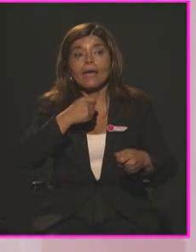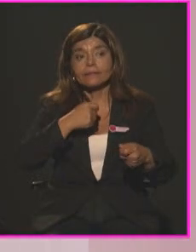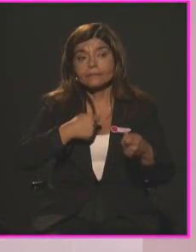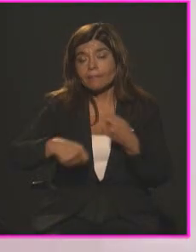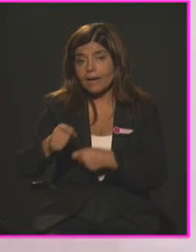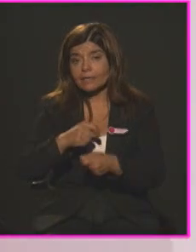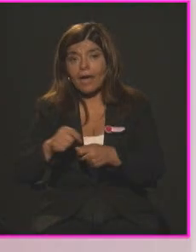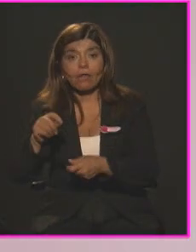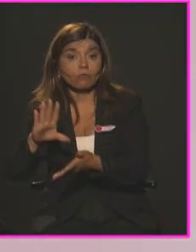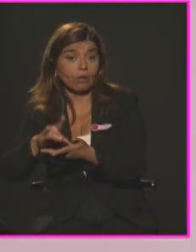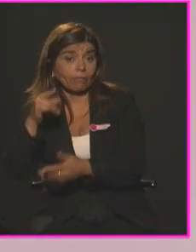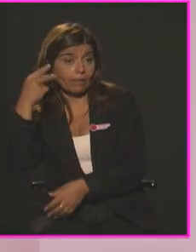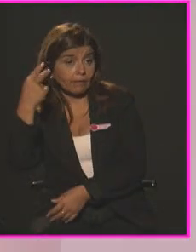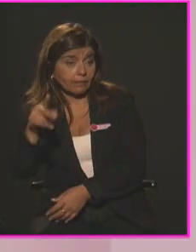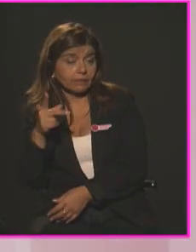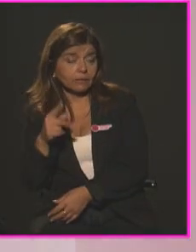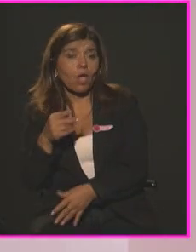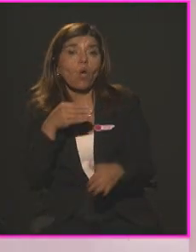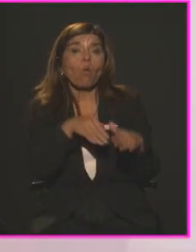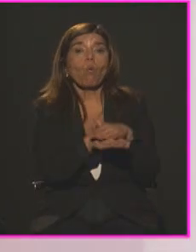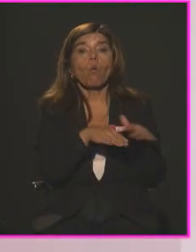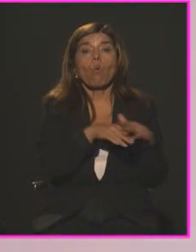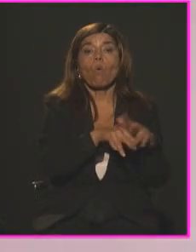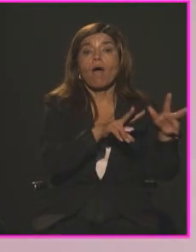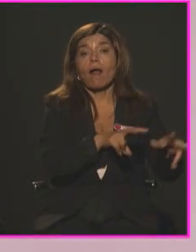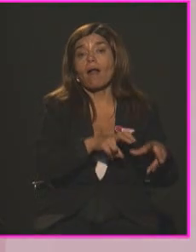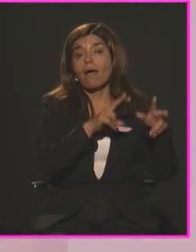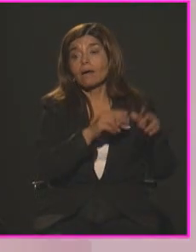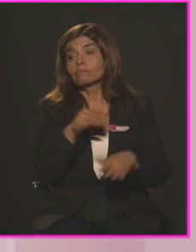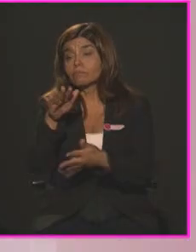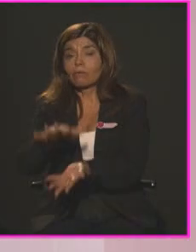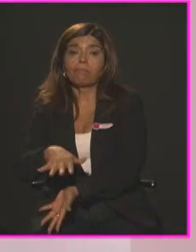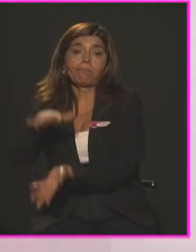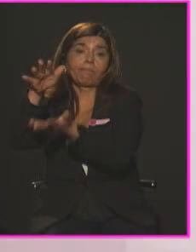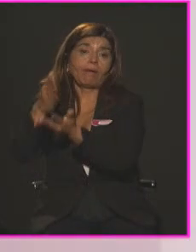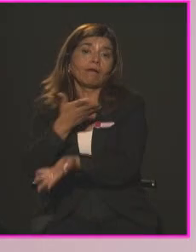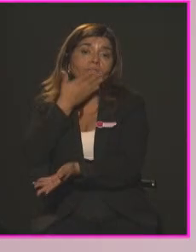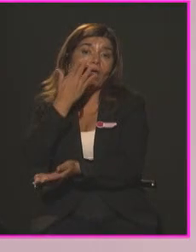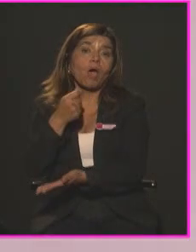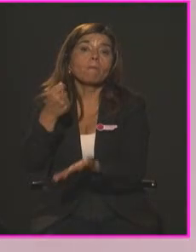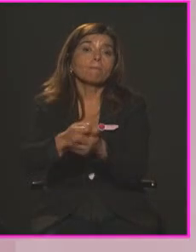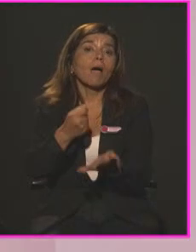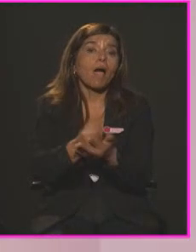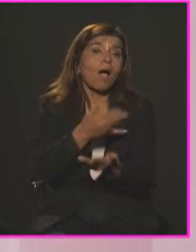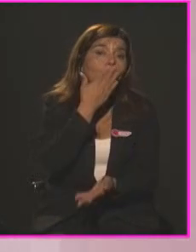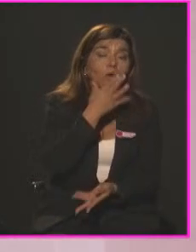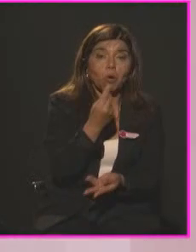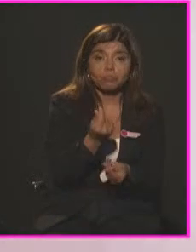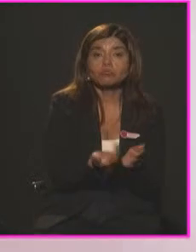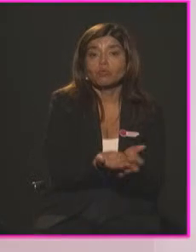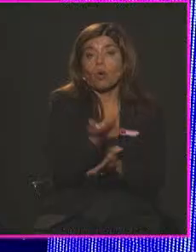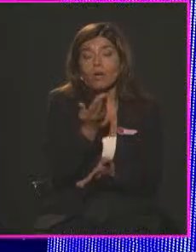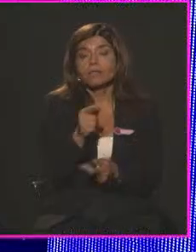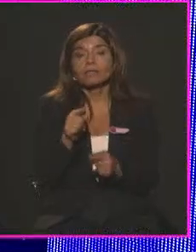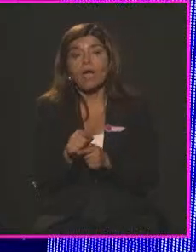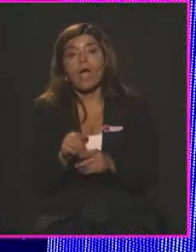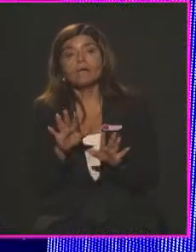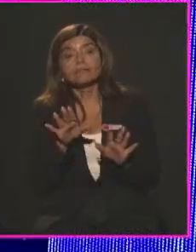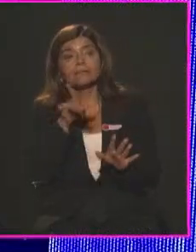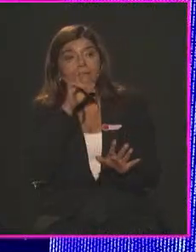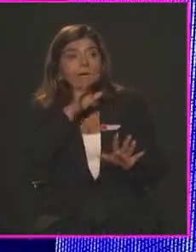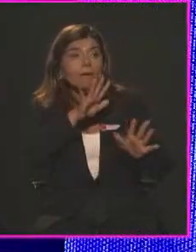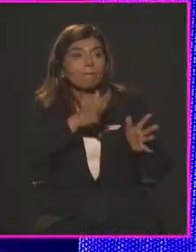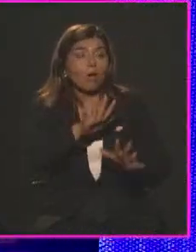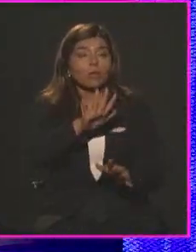and therefore they can get a better price for their food. They have about 58 of these across Nigeria right